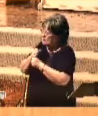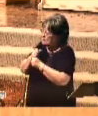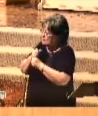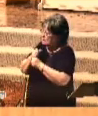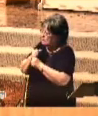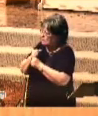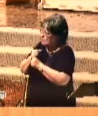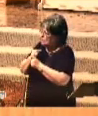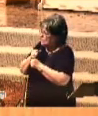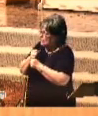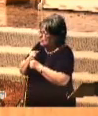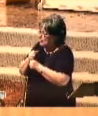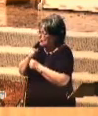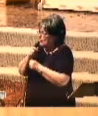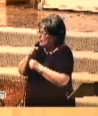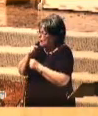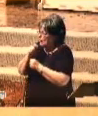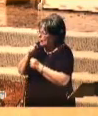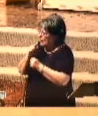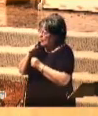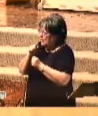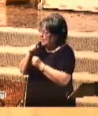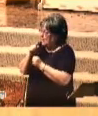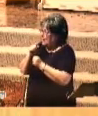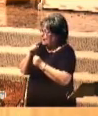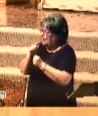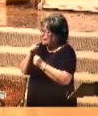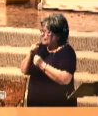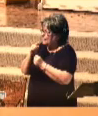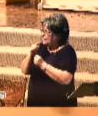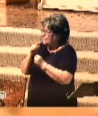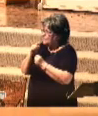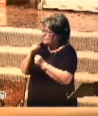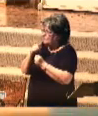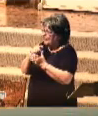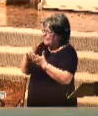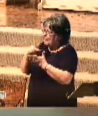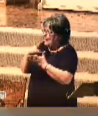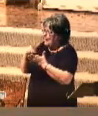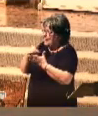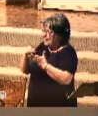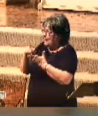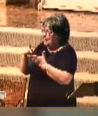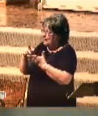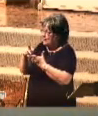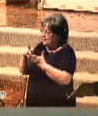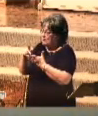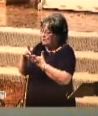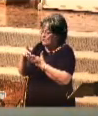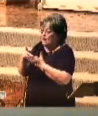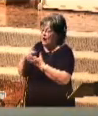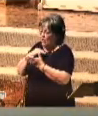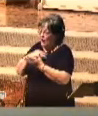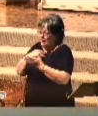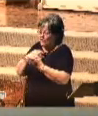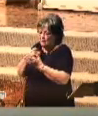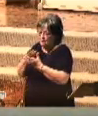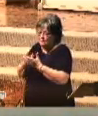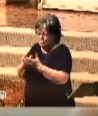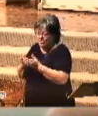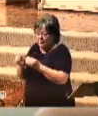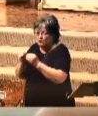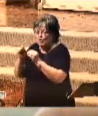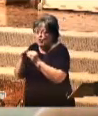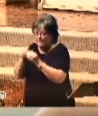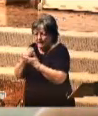work, and my pay is almost going to double. I mean, and the preacher